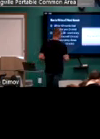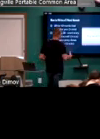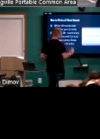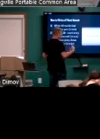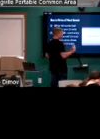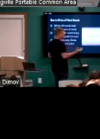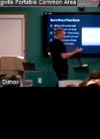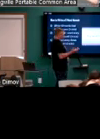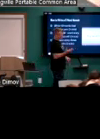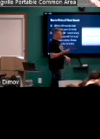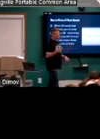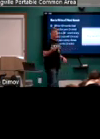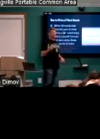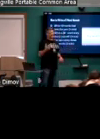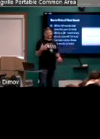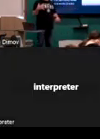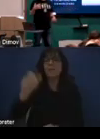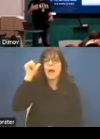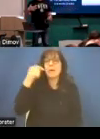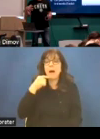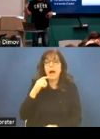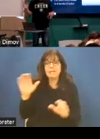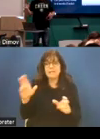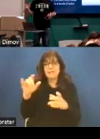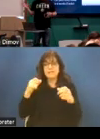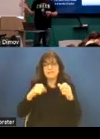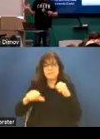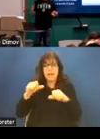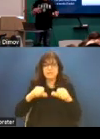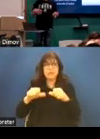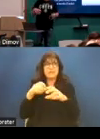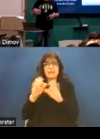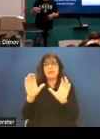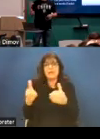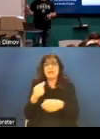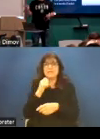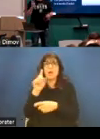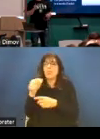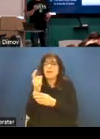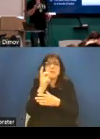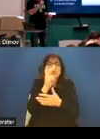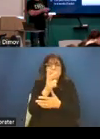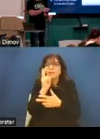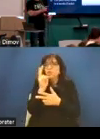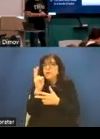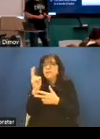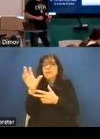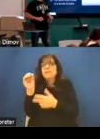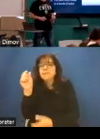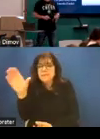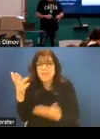Actually, I did it in a class a couple years ago, and the teacher, they didn't give us time at all. They gave us like 2 minutes, 50